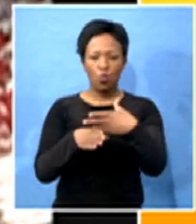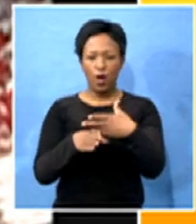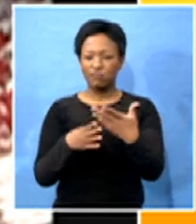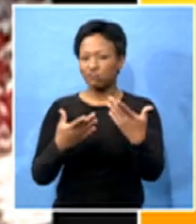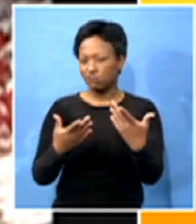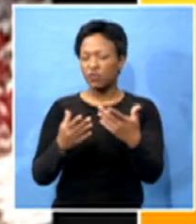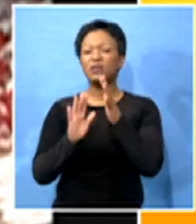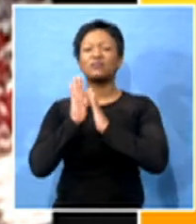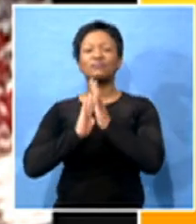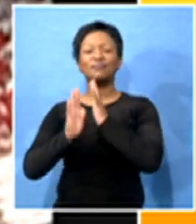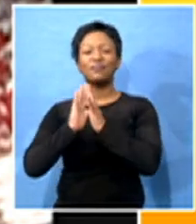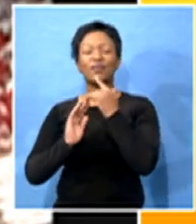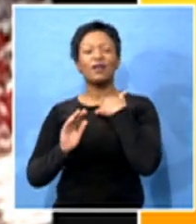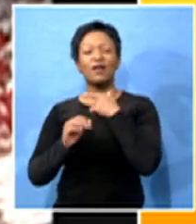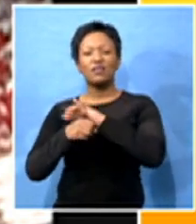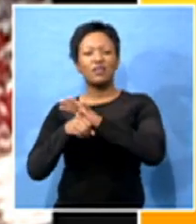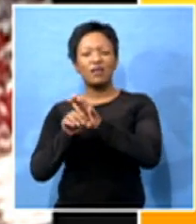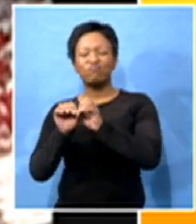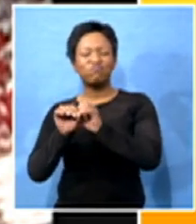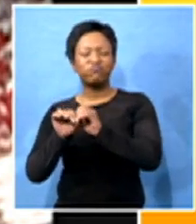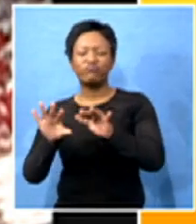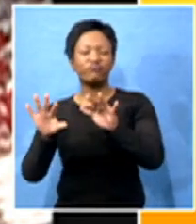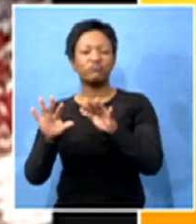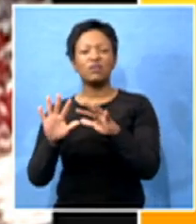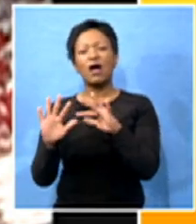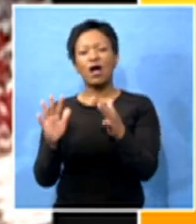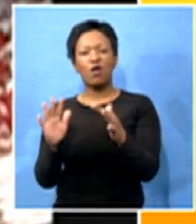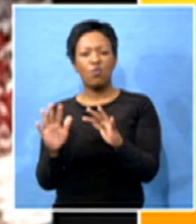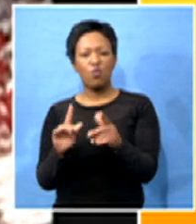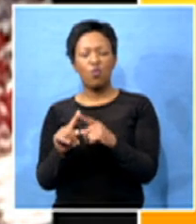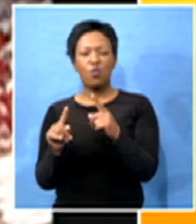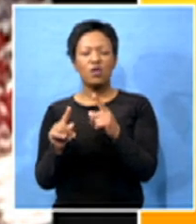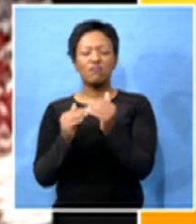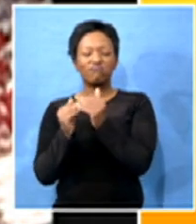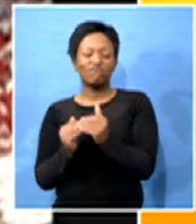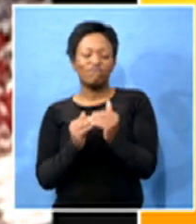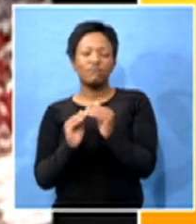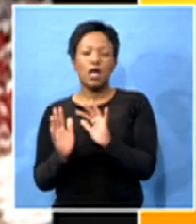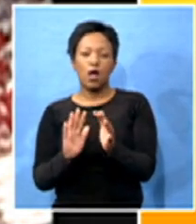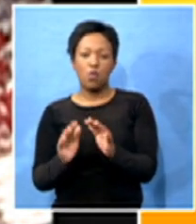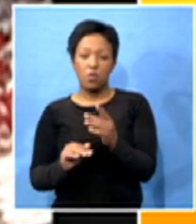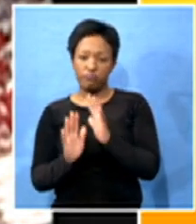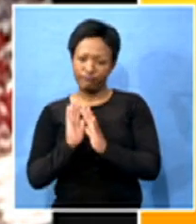terms of the infection rate in your community for coronavirus and how they're looked after.